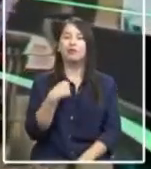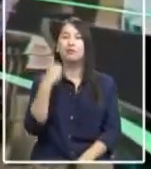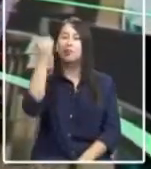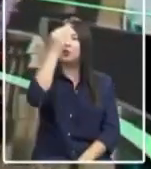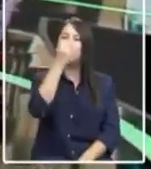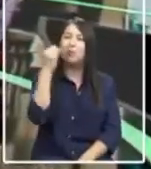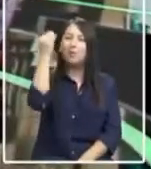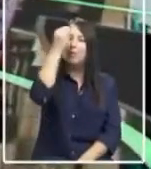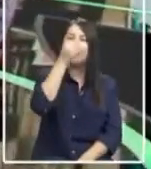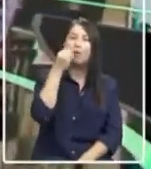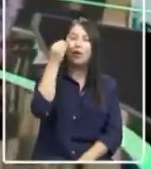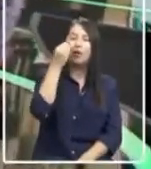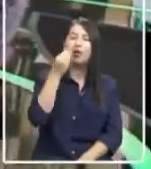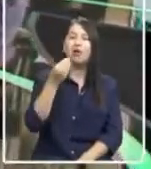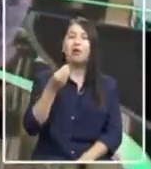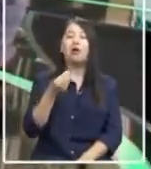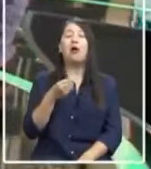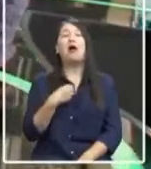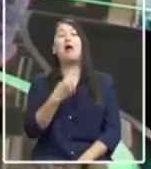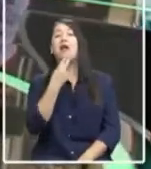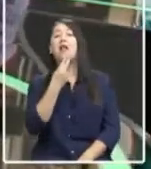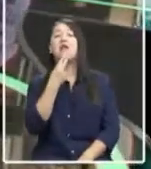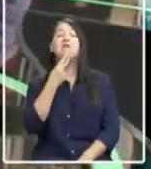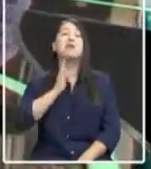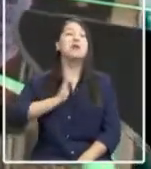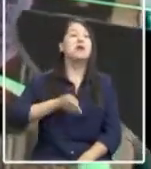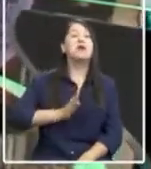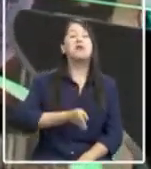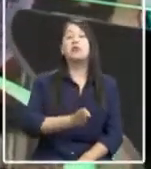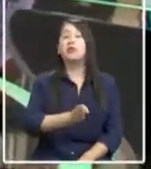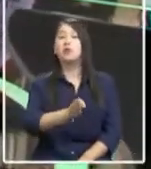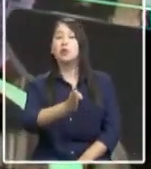Train is going to finish us off.